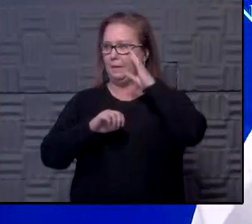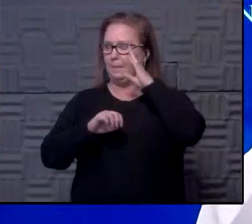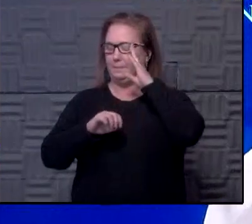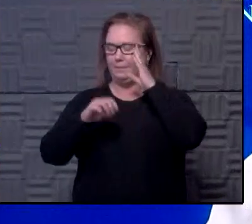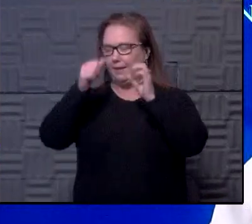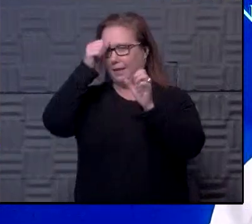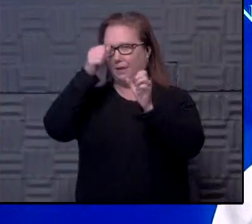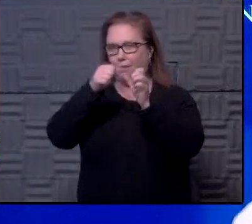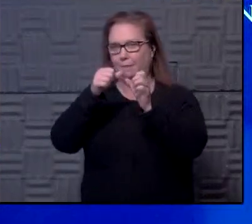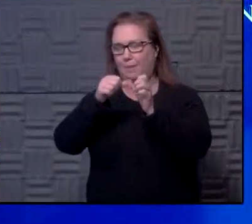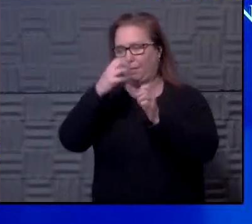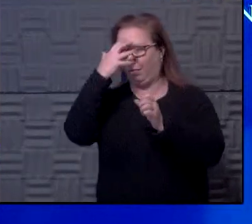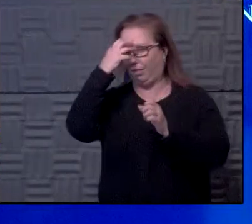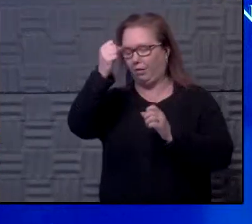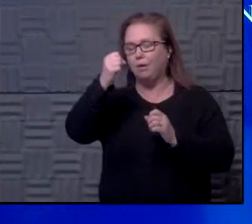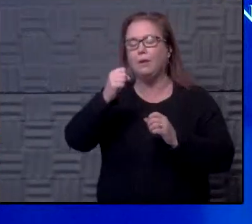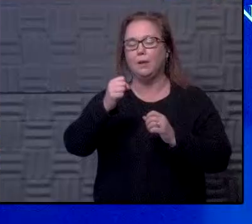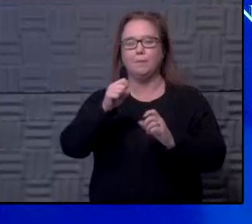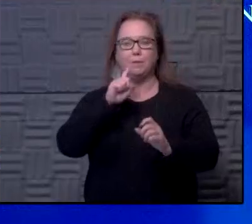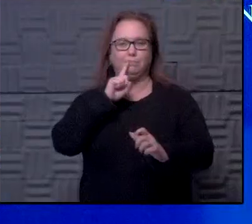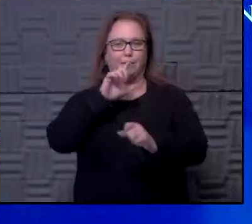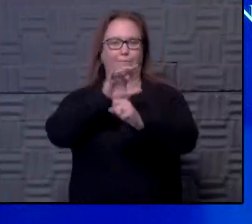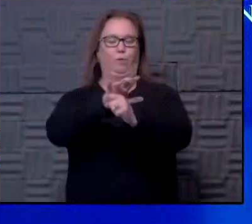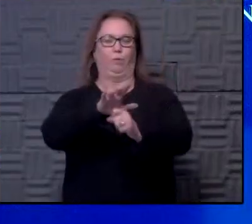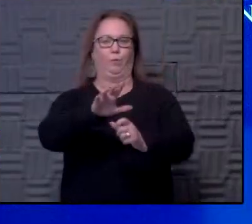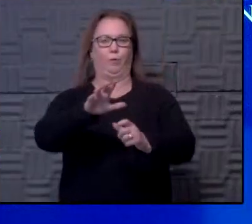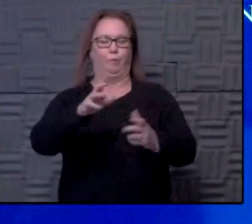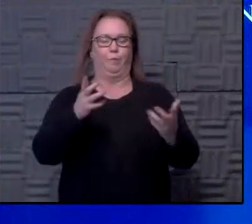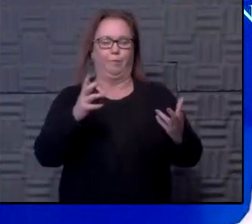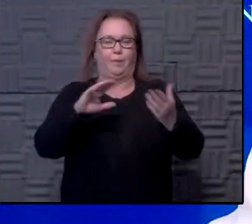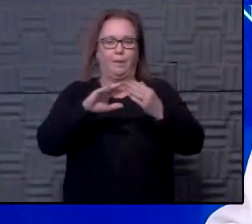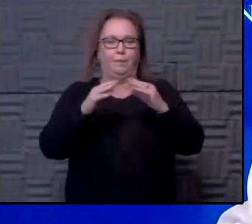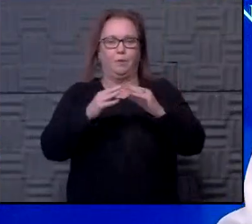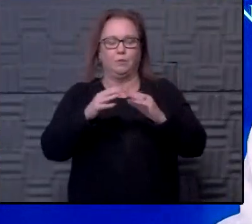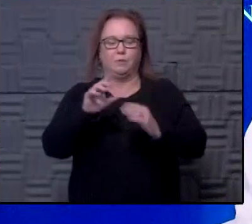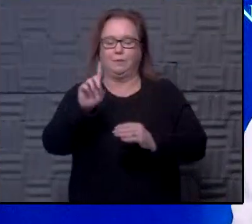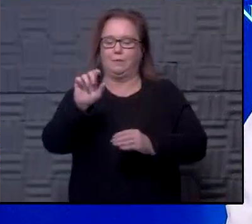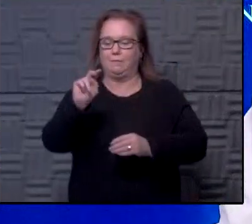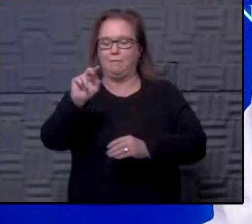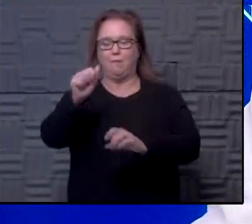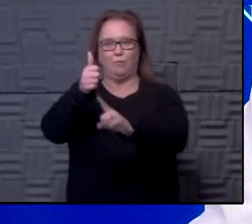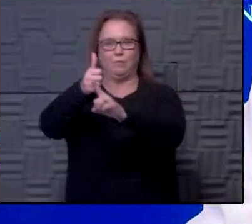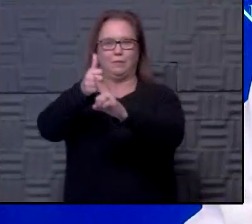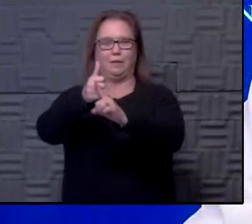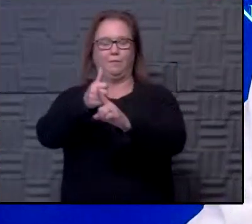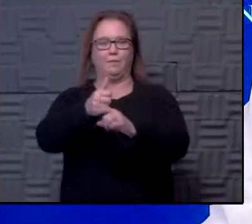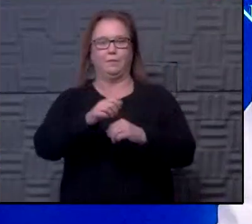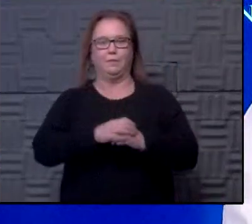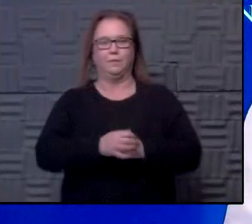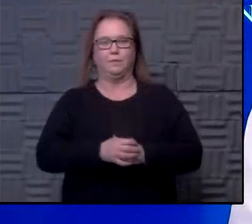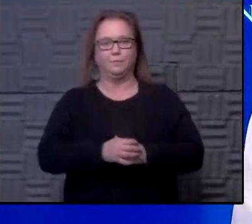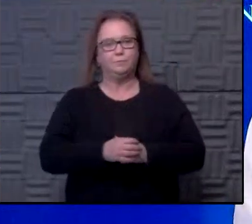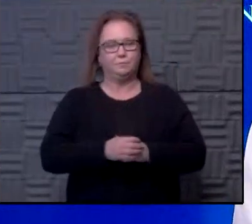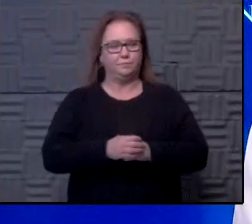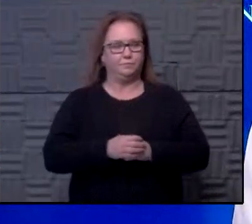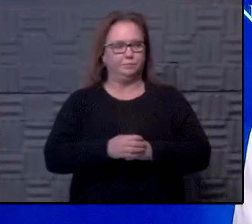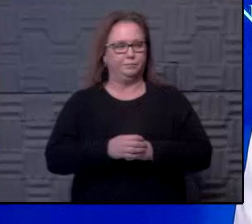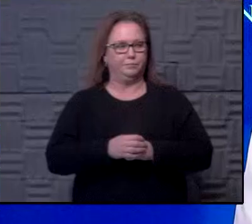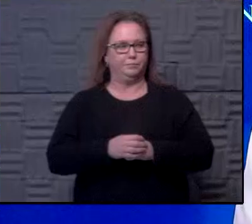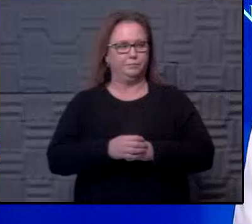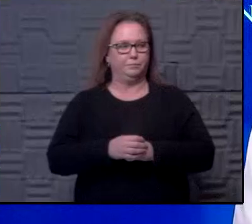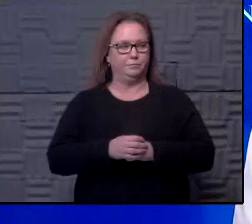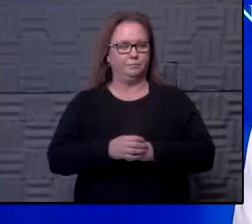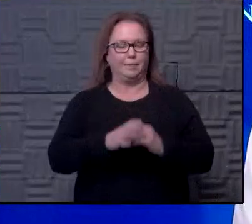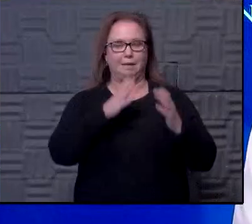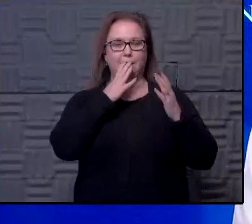remember it off the top of my head. I don't either. It continued to affirm the information, but I don't want to misspeak. She'll have the full information. right, and I can connect you if you need that help. So, all